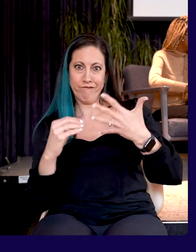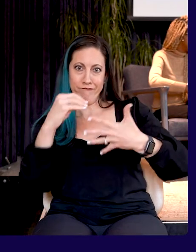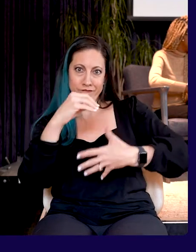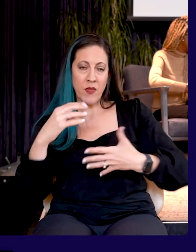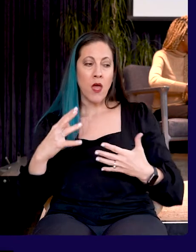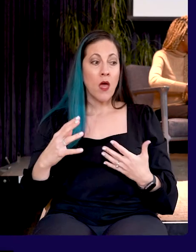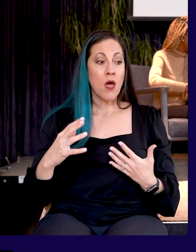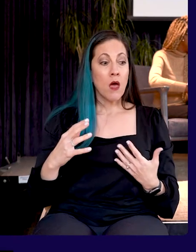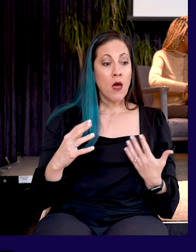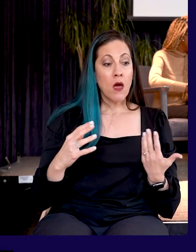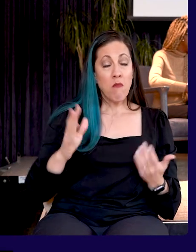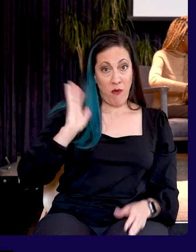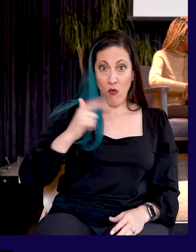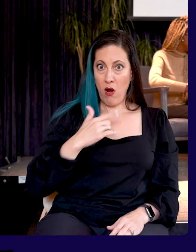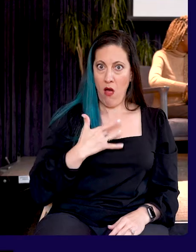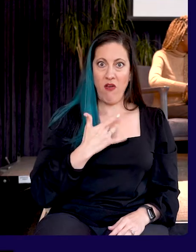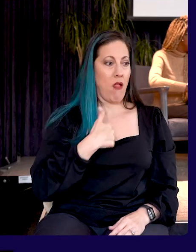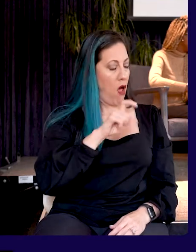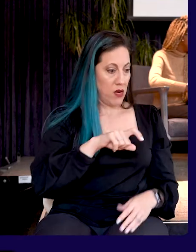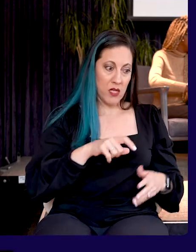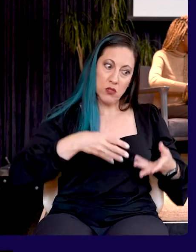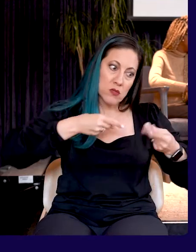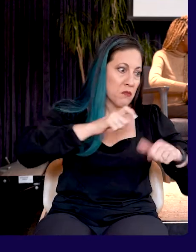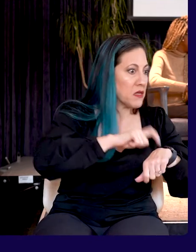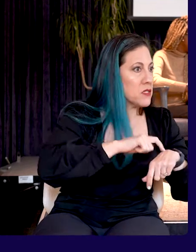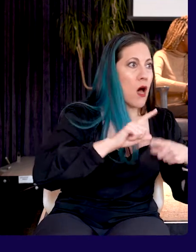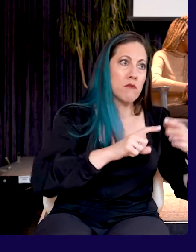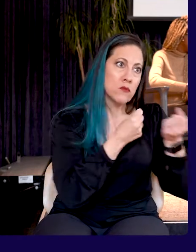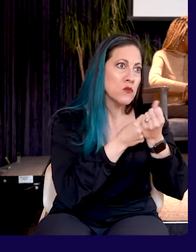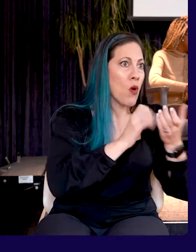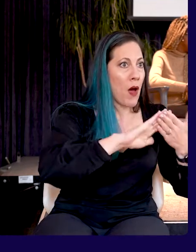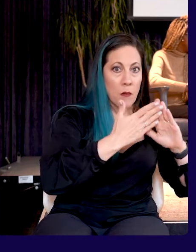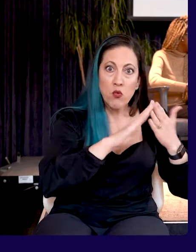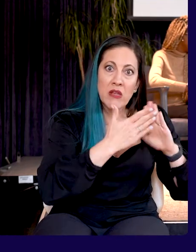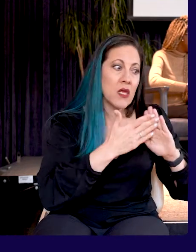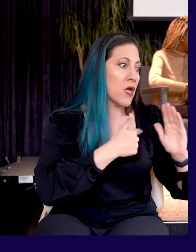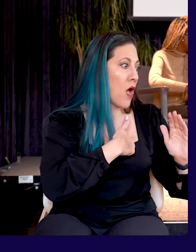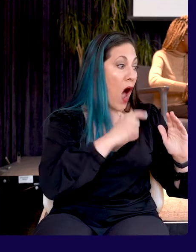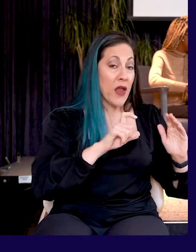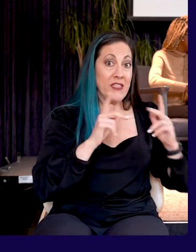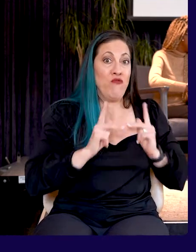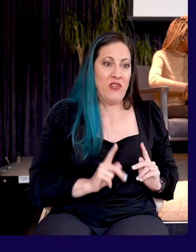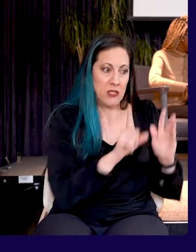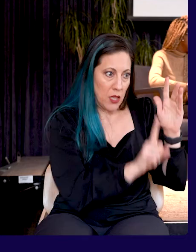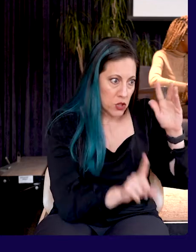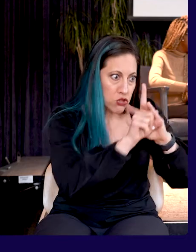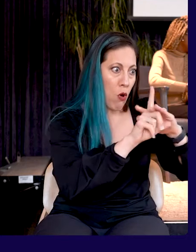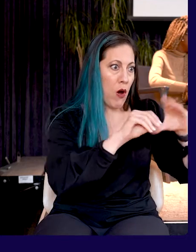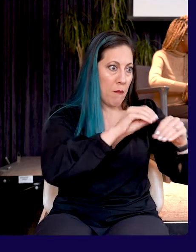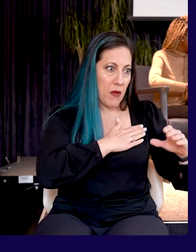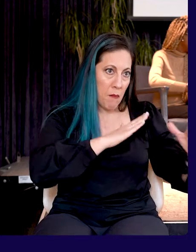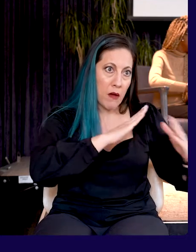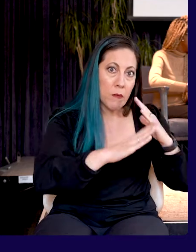needed to spend quite a bit of time expanding my community, supporting my community, which meant physically showing up, physically